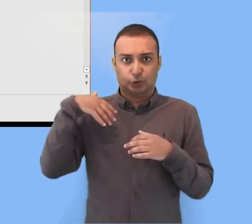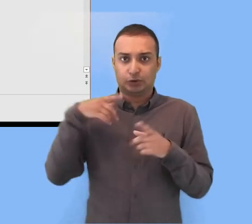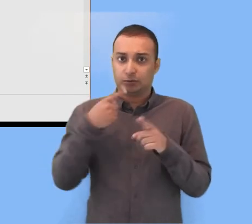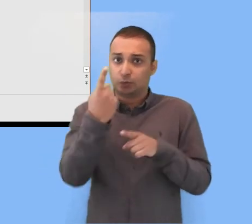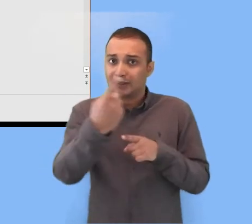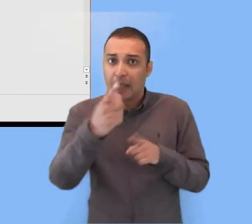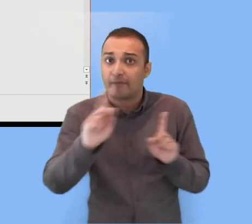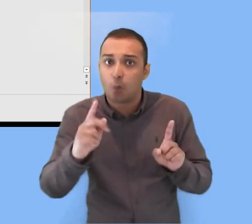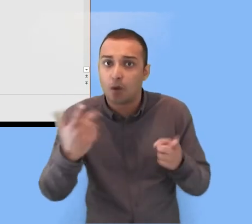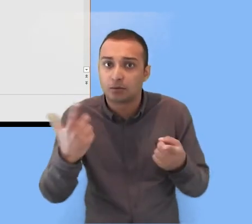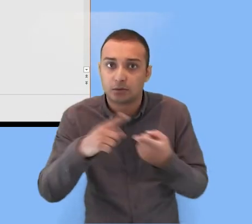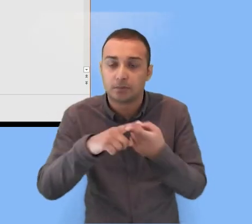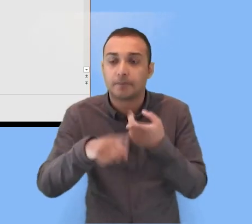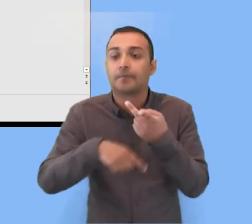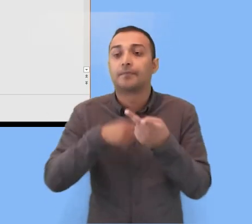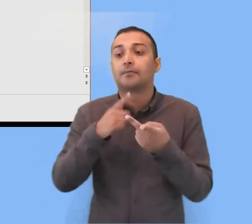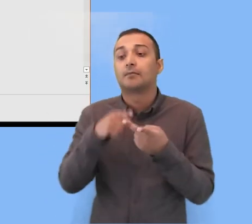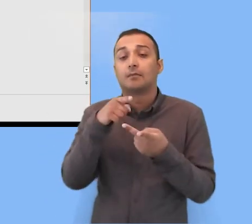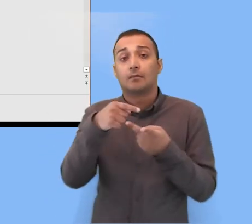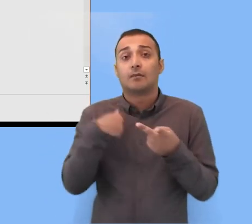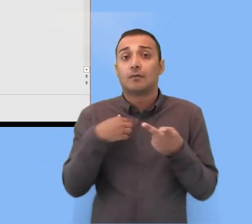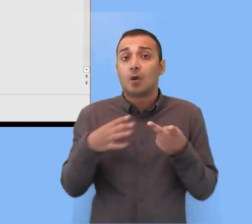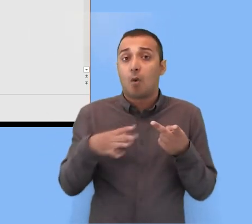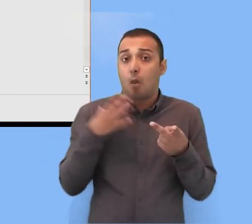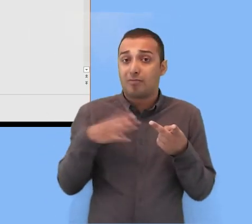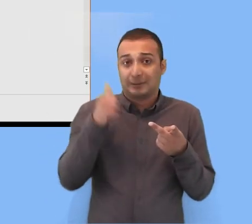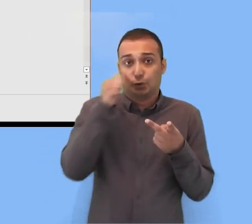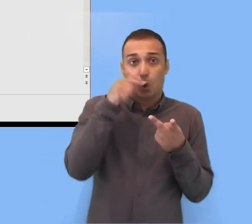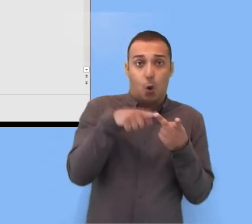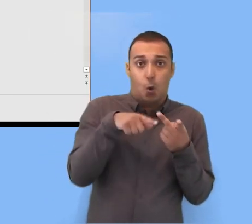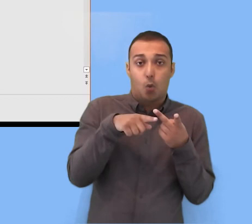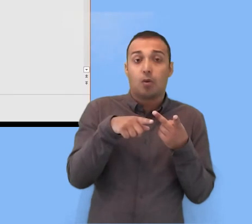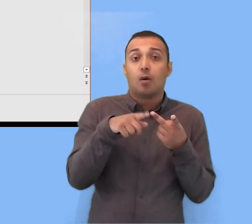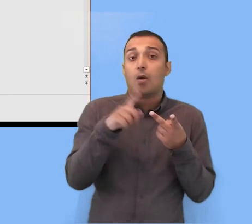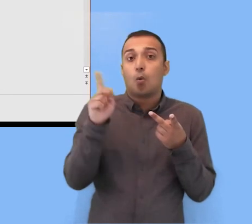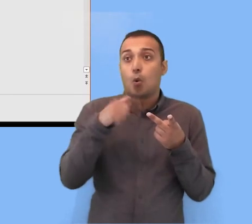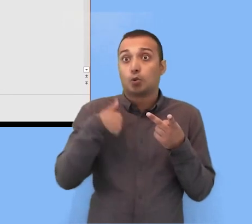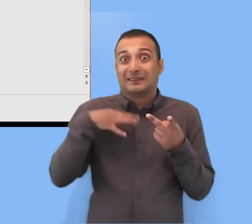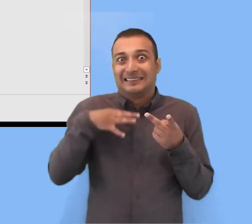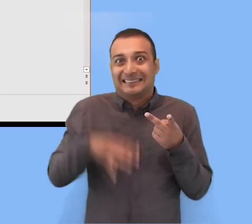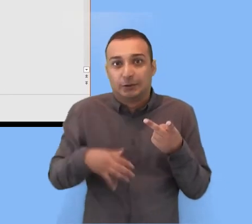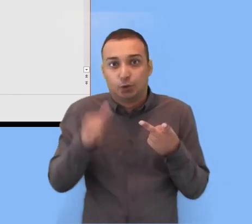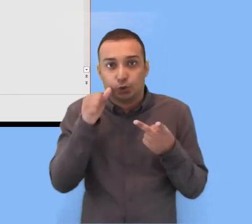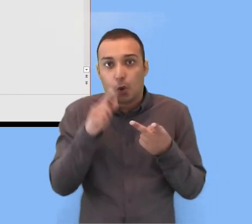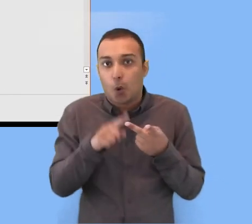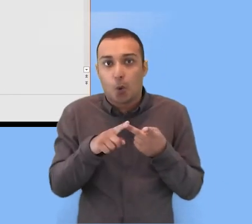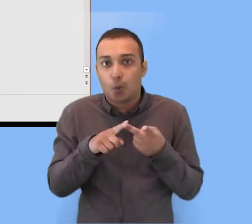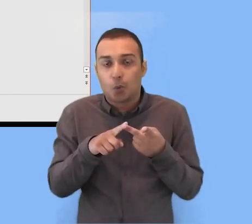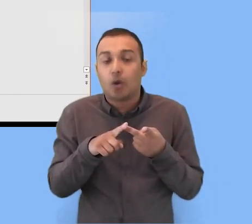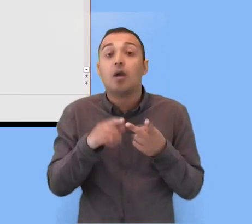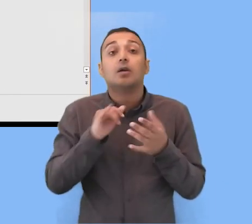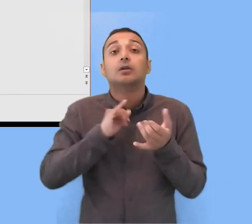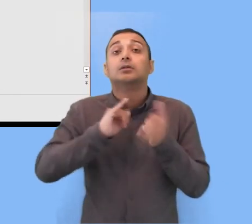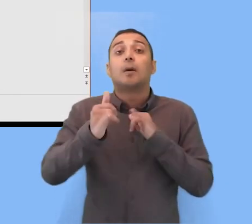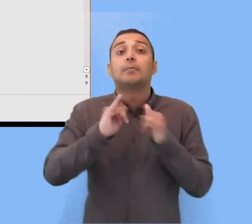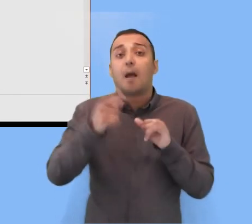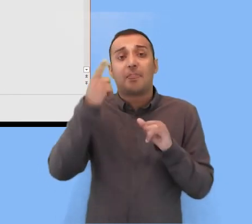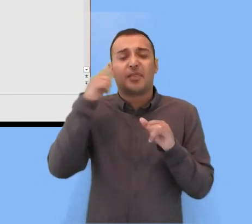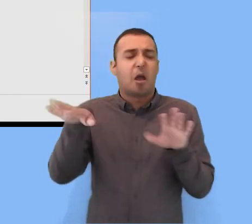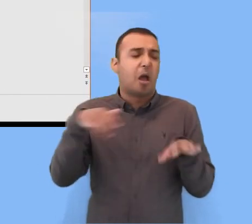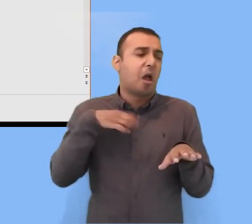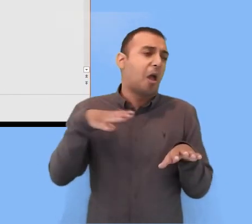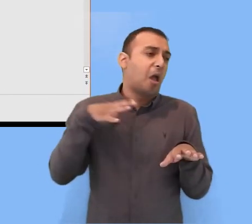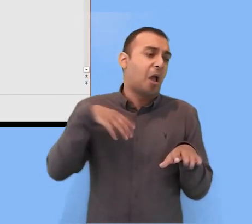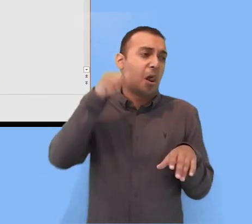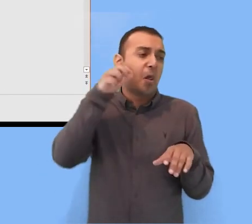What do we already know and what do we need to know? Sometimes we think we know quite a bit, but